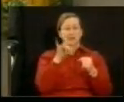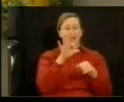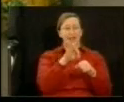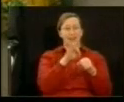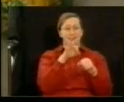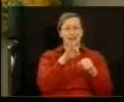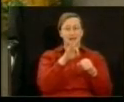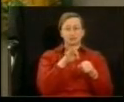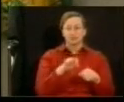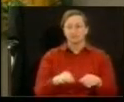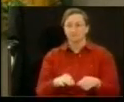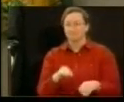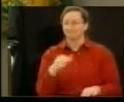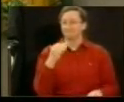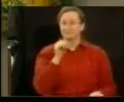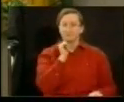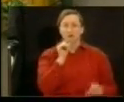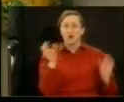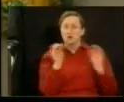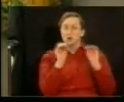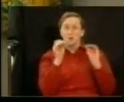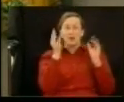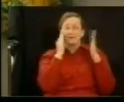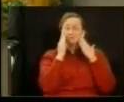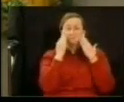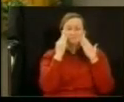long? I don't think anybody knows.